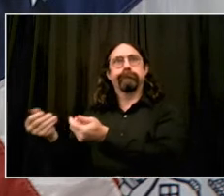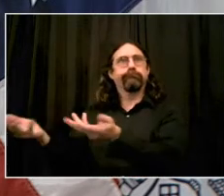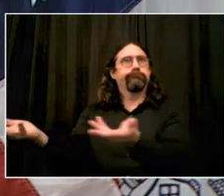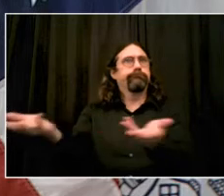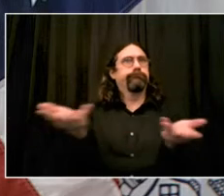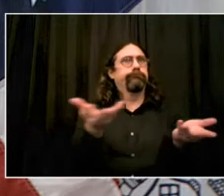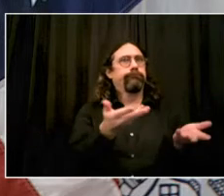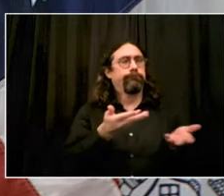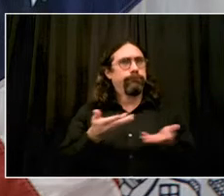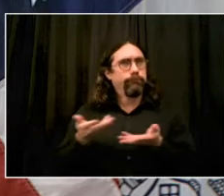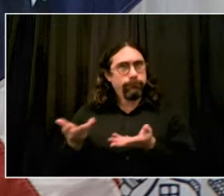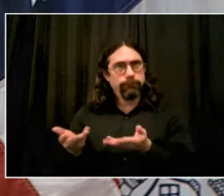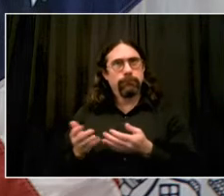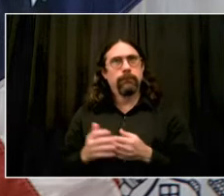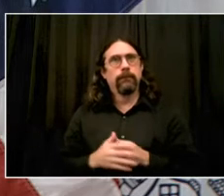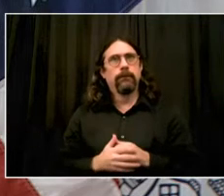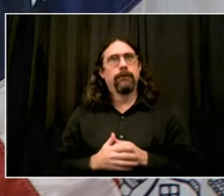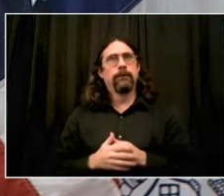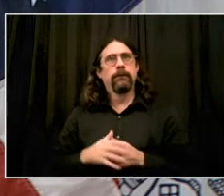stats show that